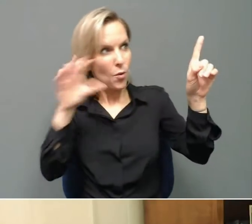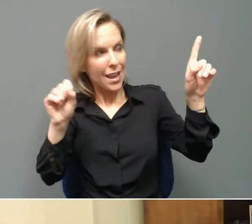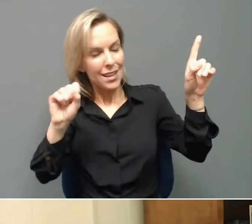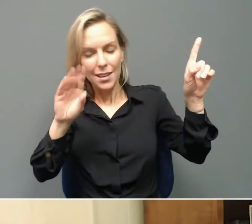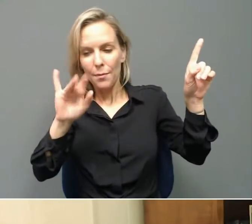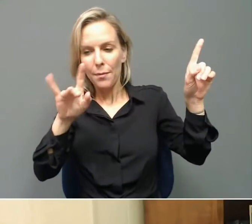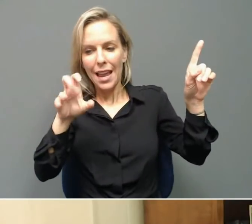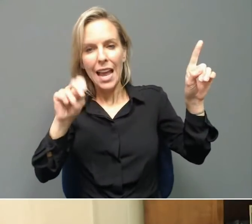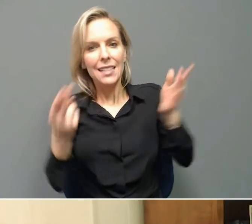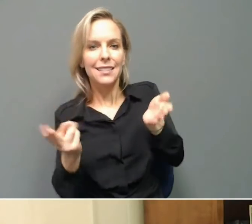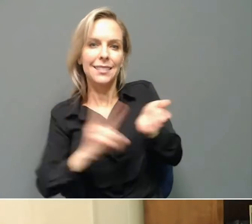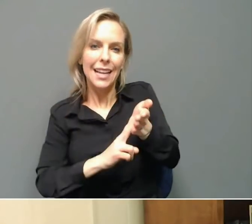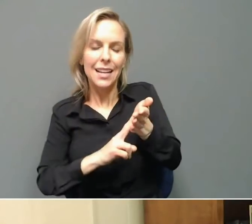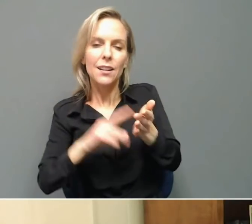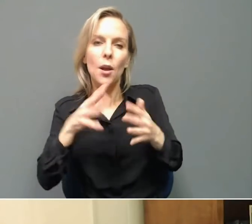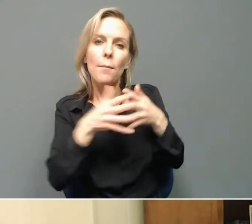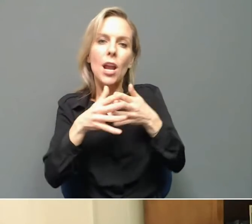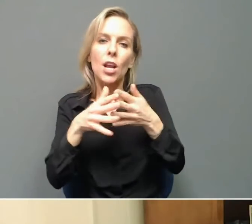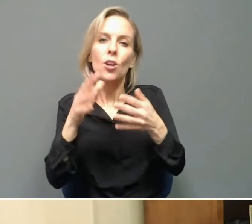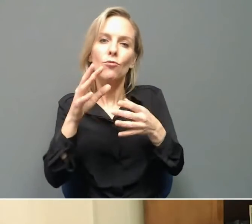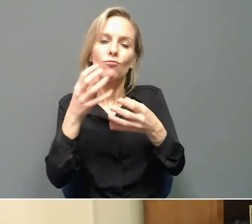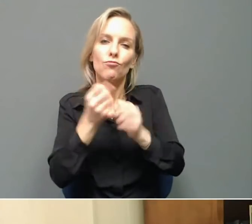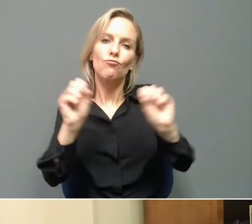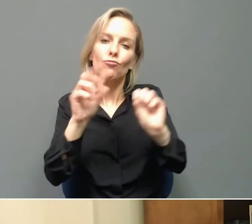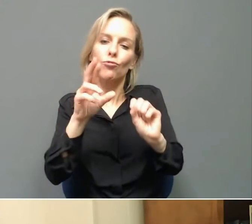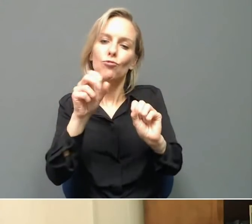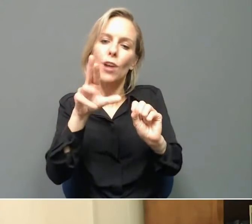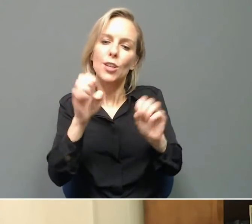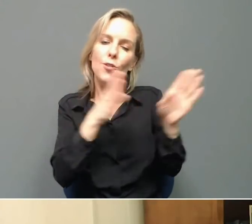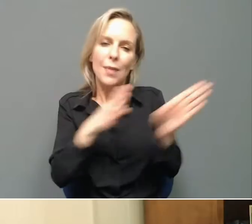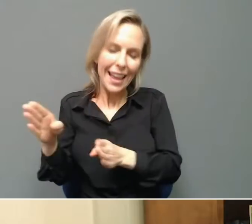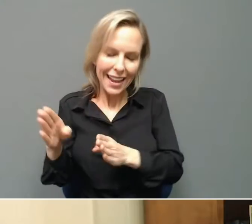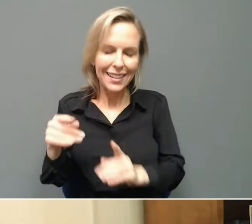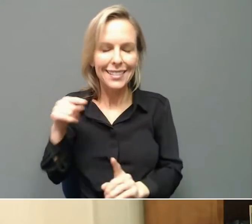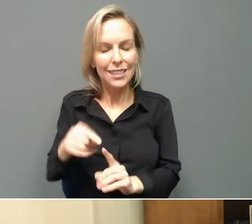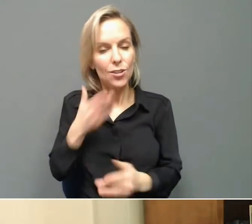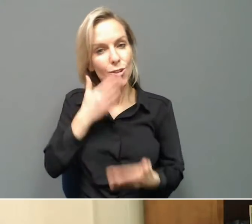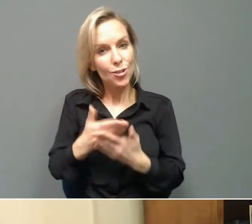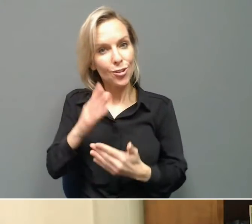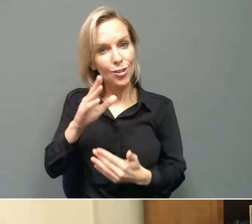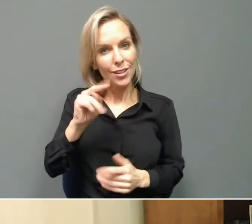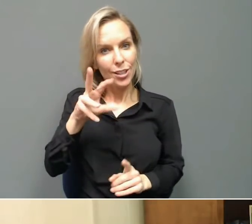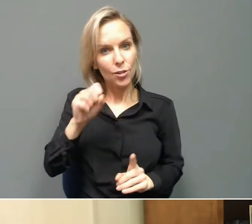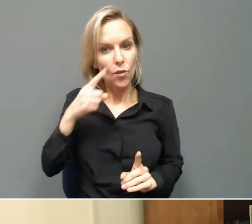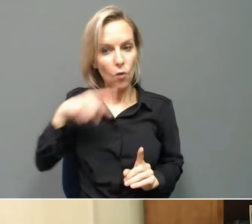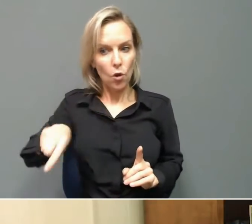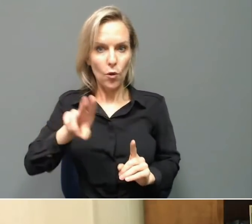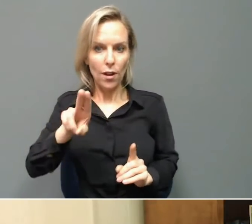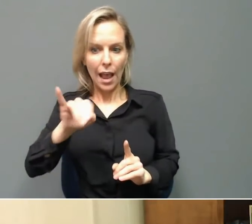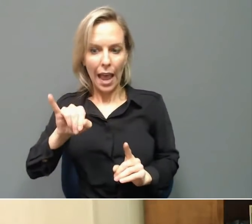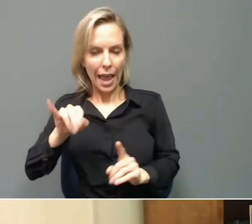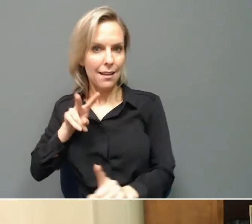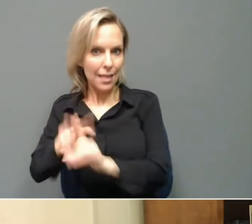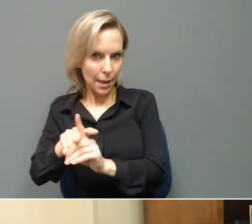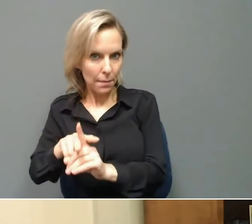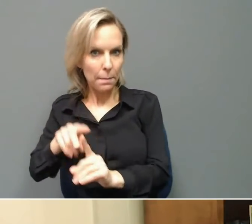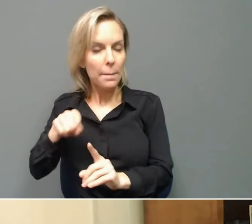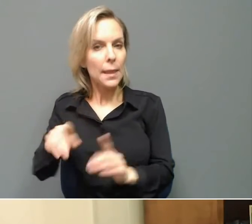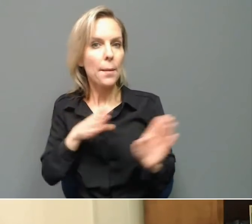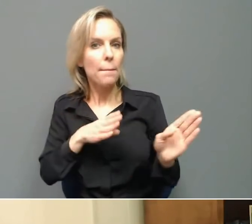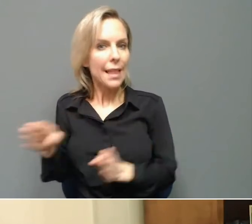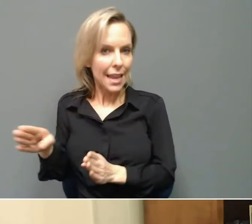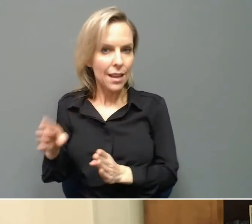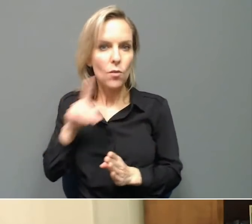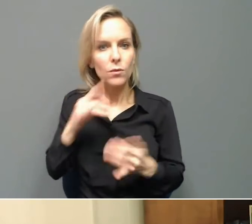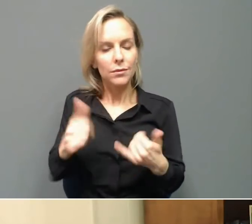Rescue Plan, that obviously has good news for some of our UI claimants. That plan will continue the